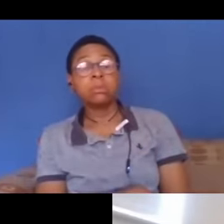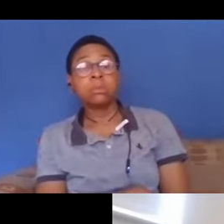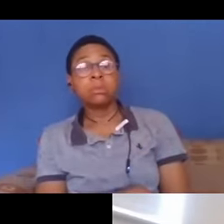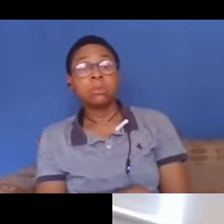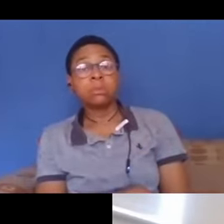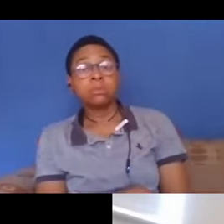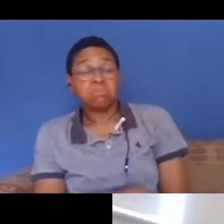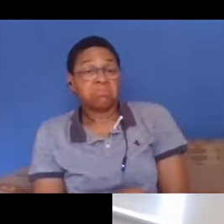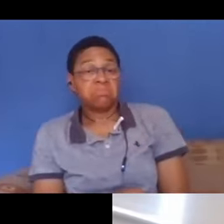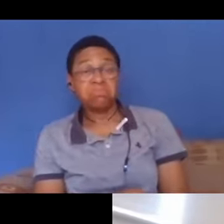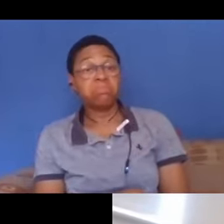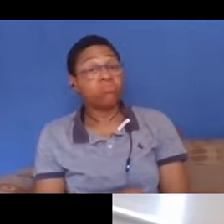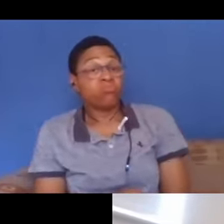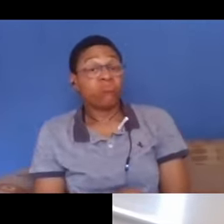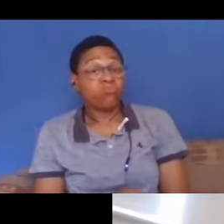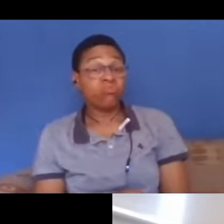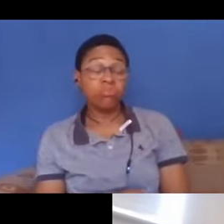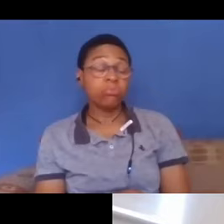I think that's just it. So